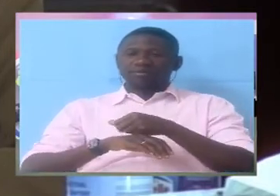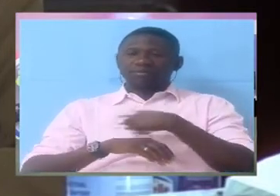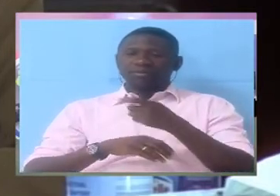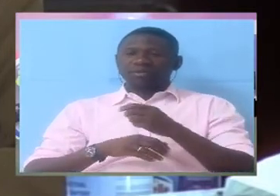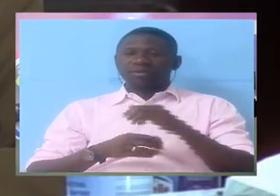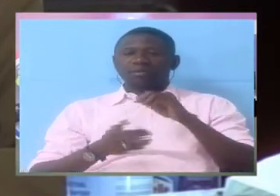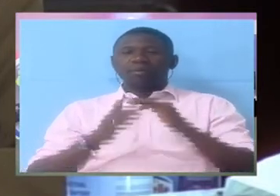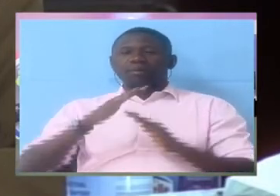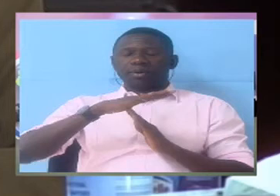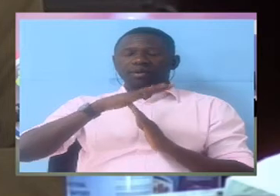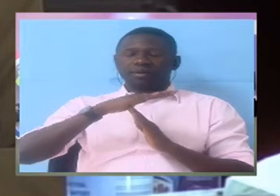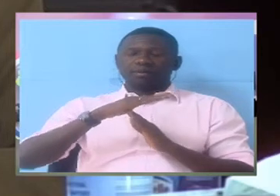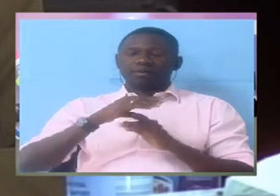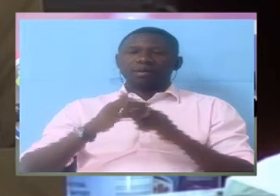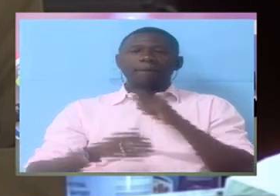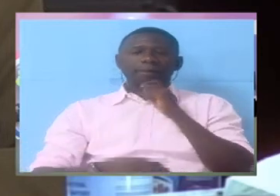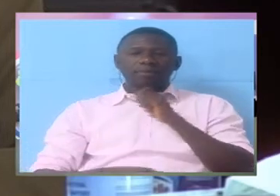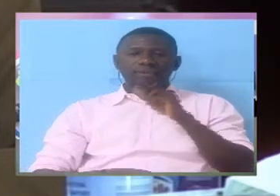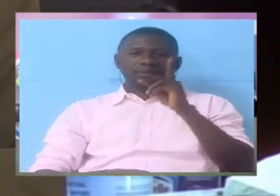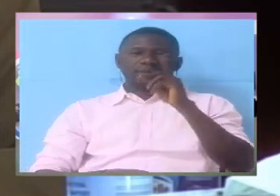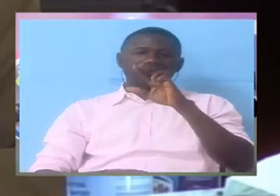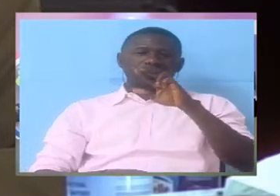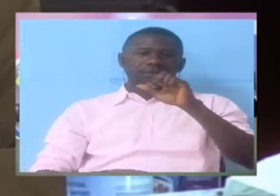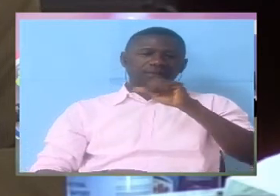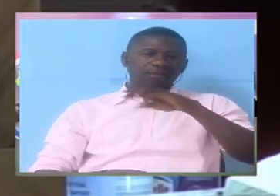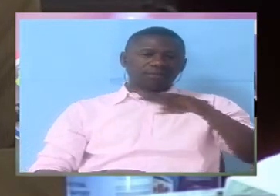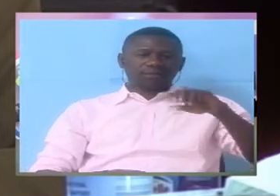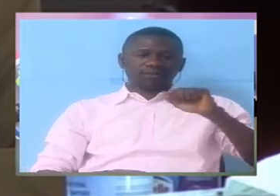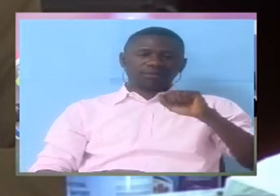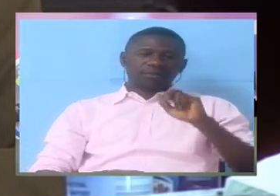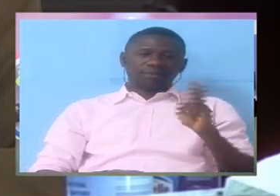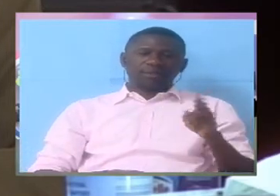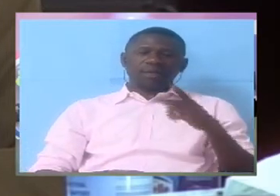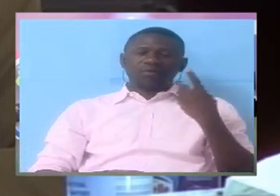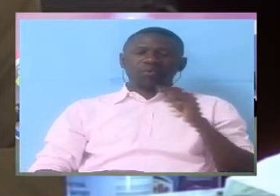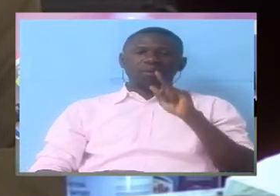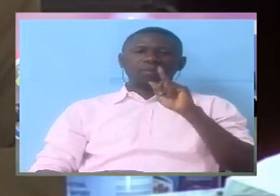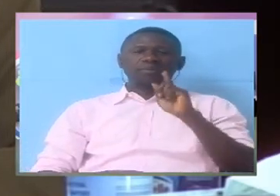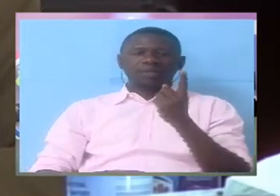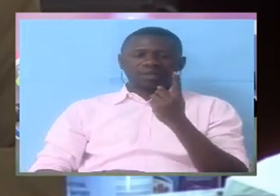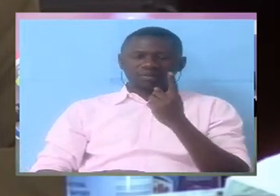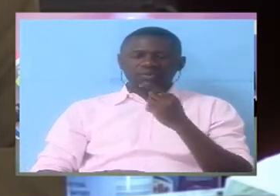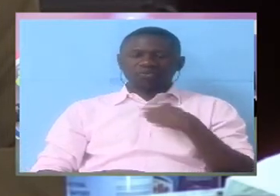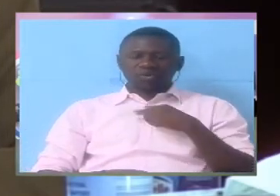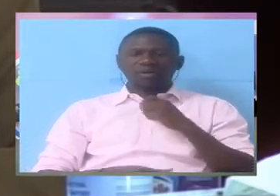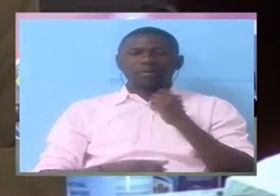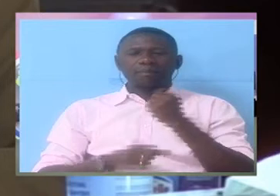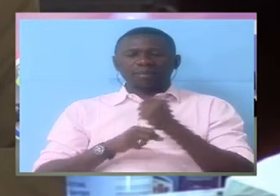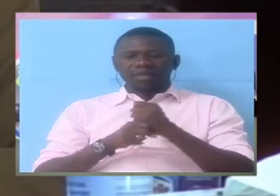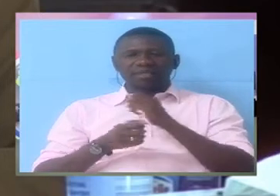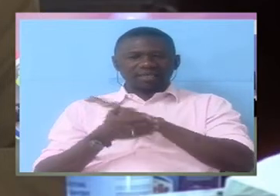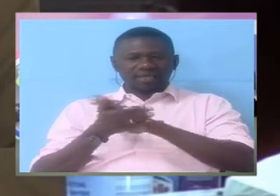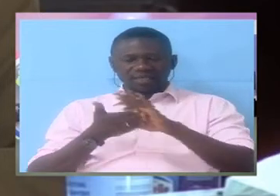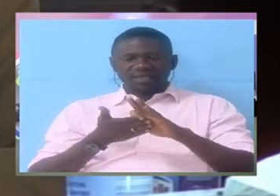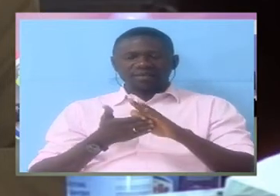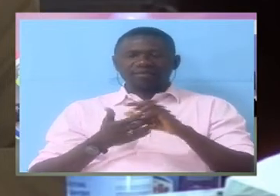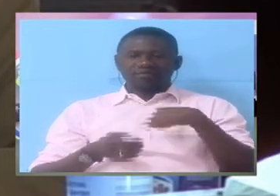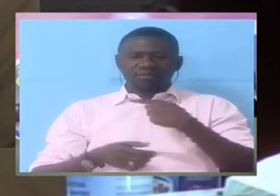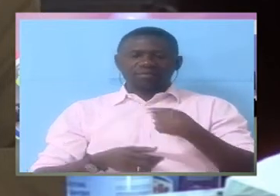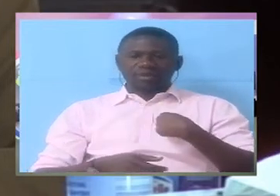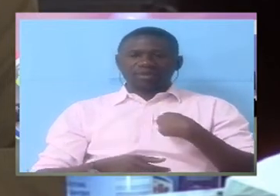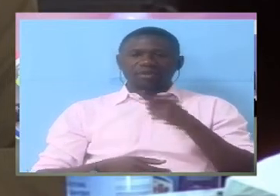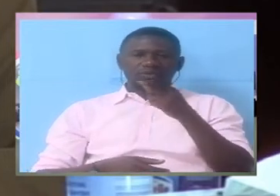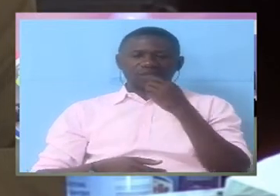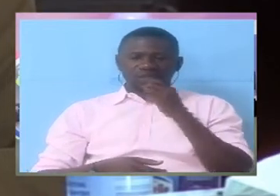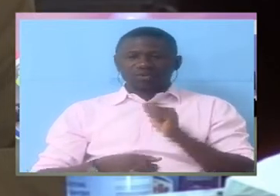Drammeh, yes, just sir. One point, if you can clear that for me. Yes, you said you spent 13 years